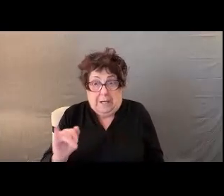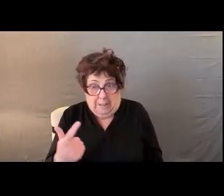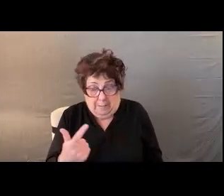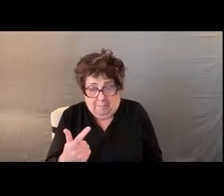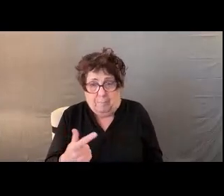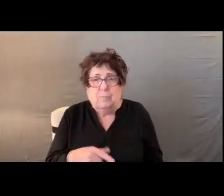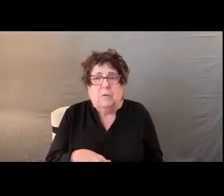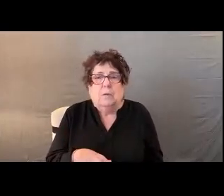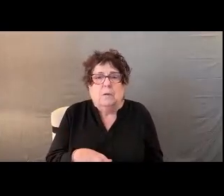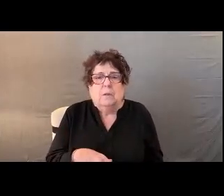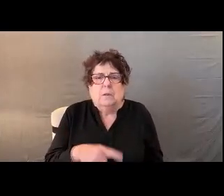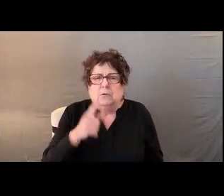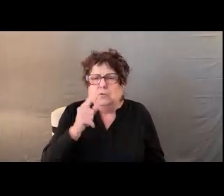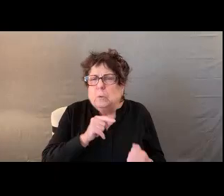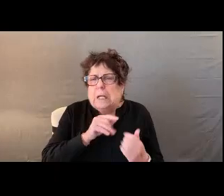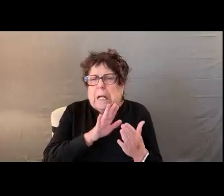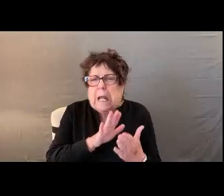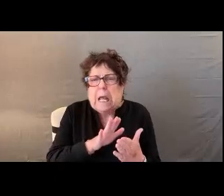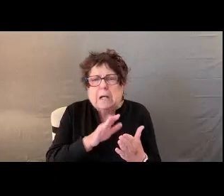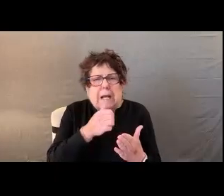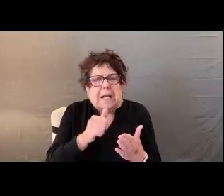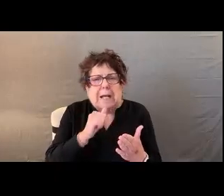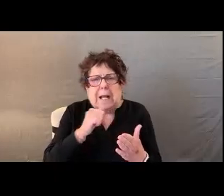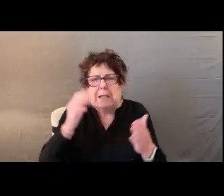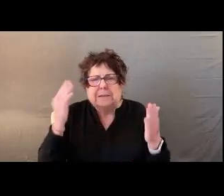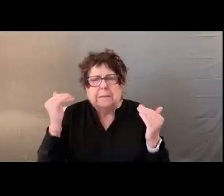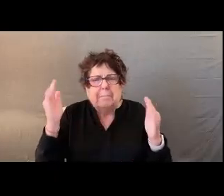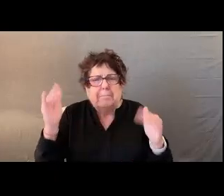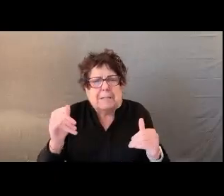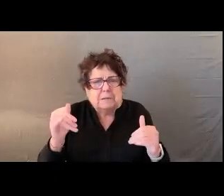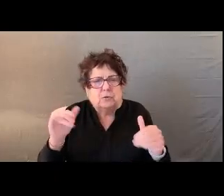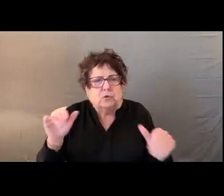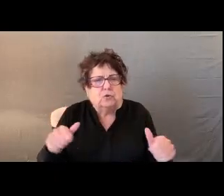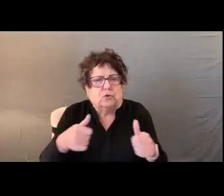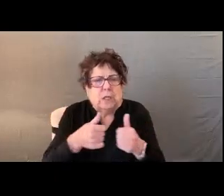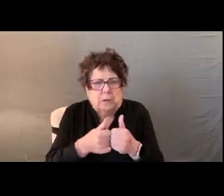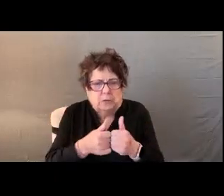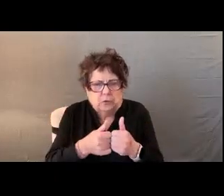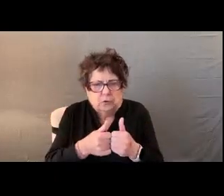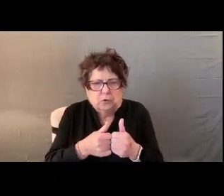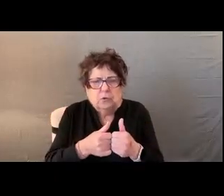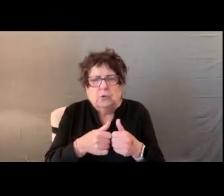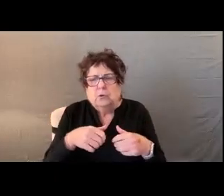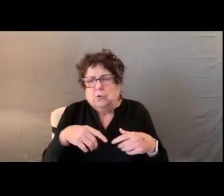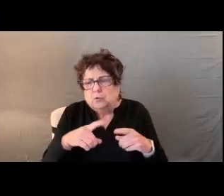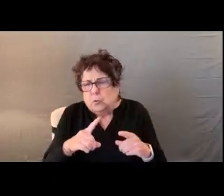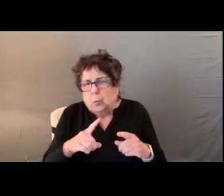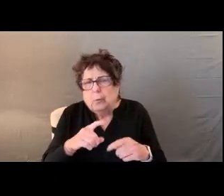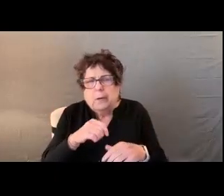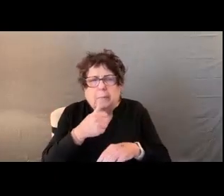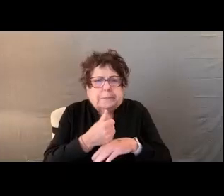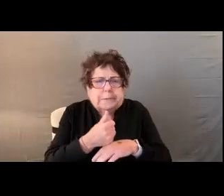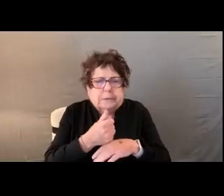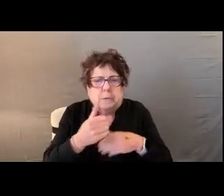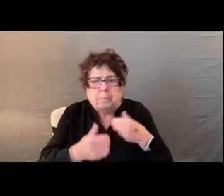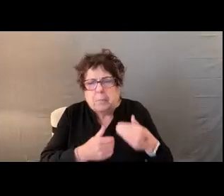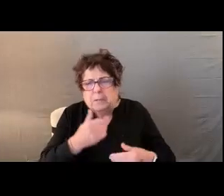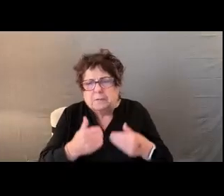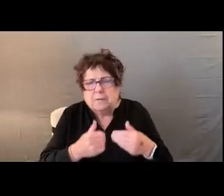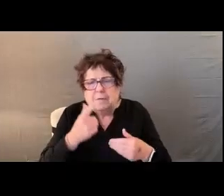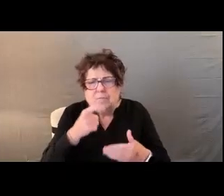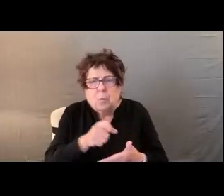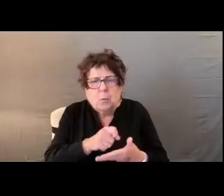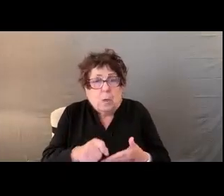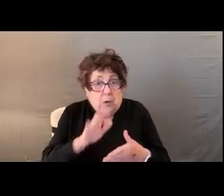encounter any unexpected challenges during the implementation process of writing your plan? I know, Craig, you have shared